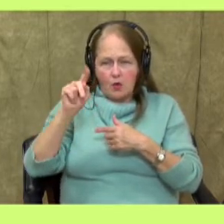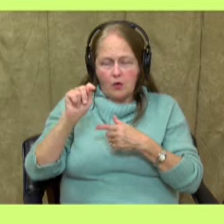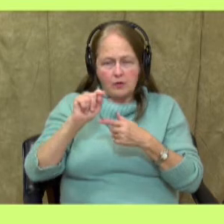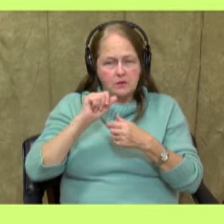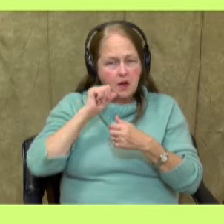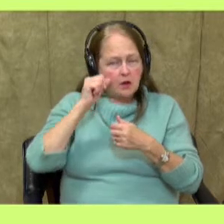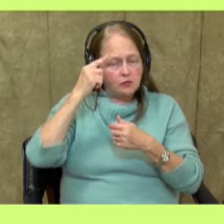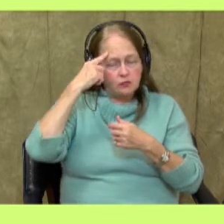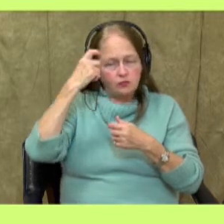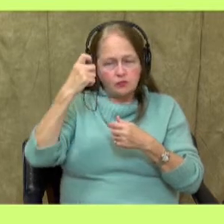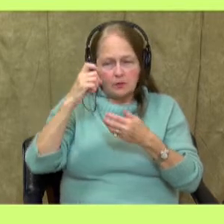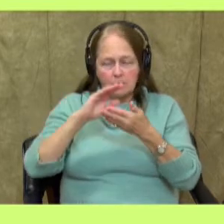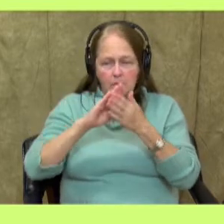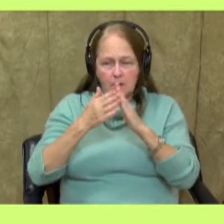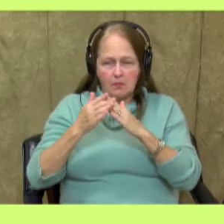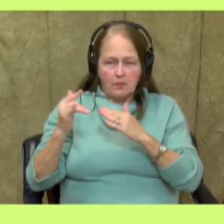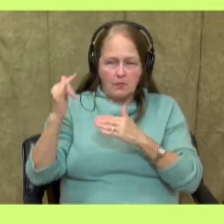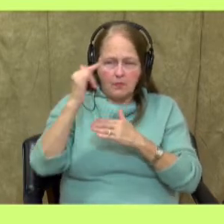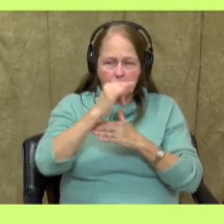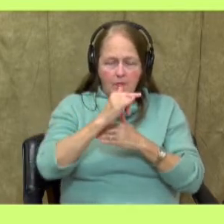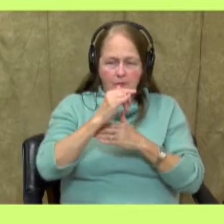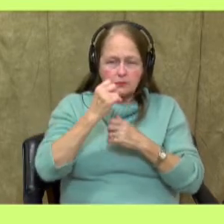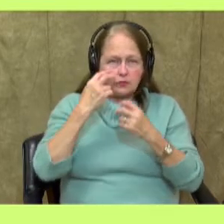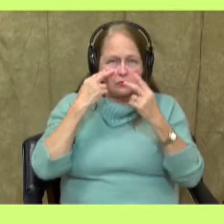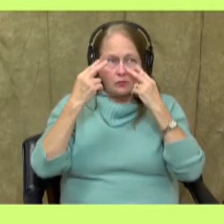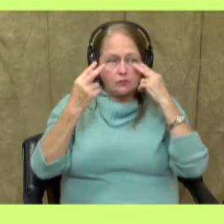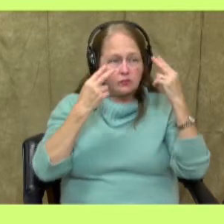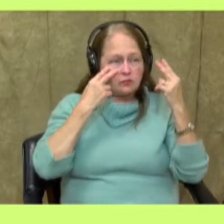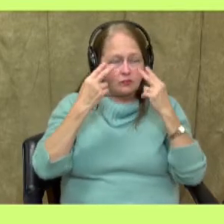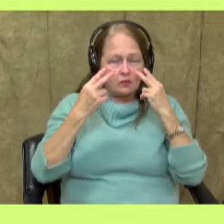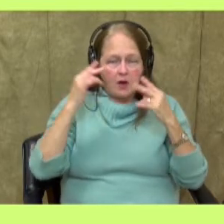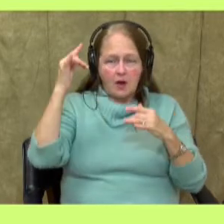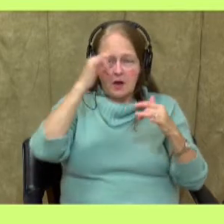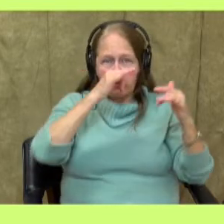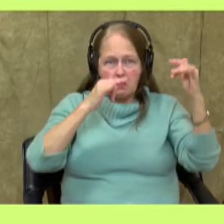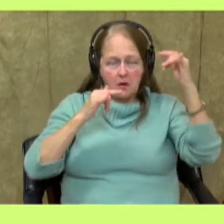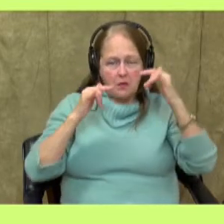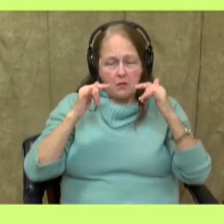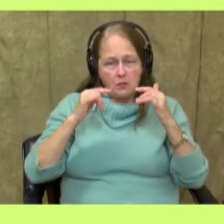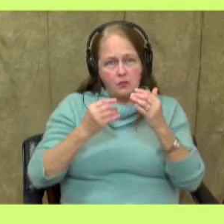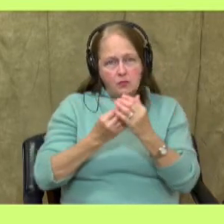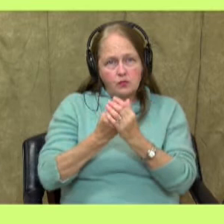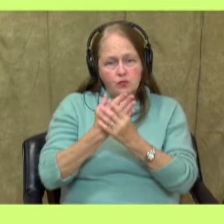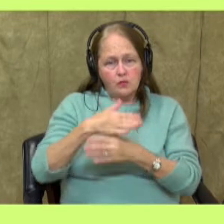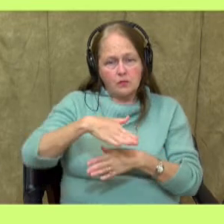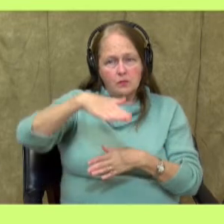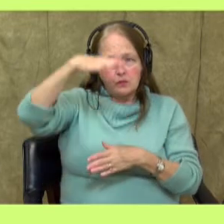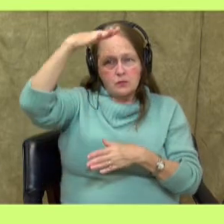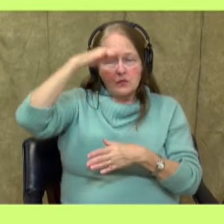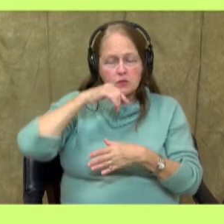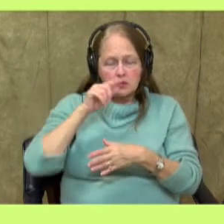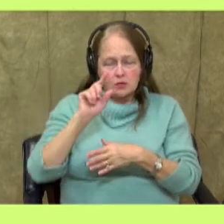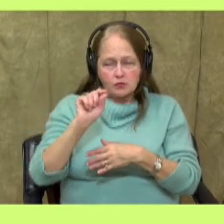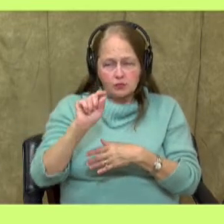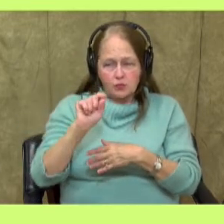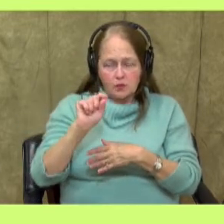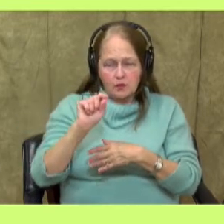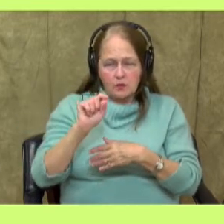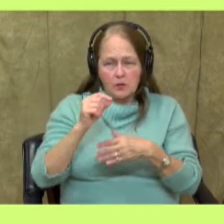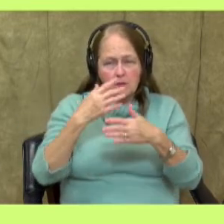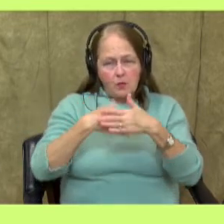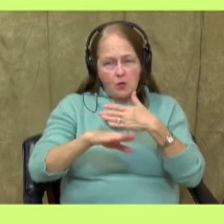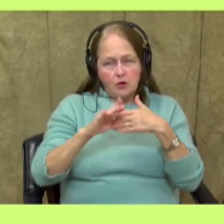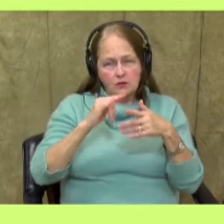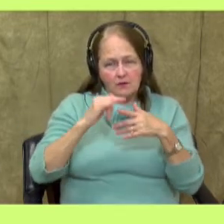becoming an aviator. While she had seen airplanes growing up, it wasn't until her early 20s that she realized she was